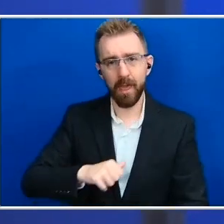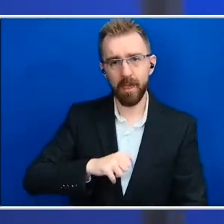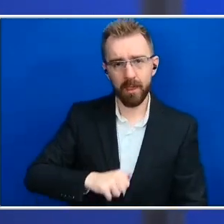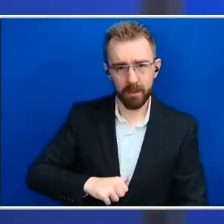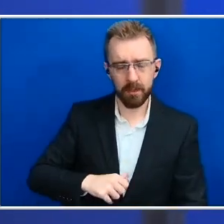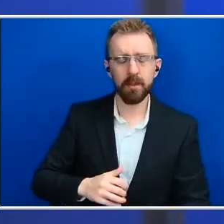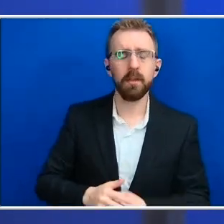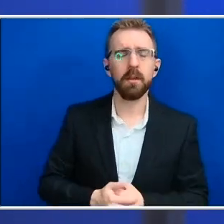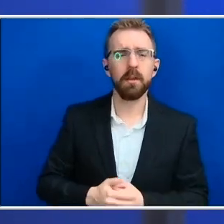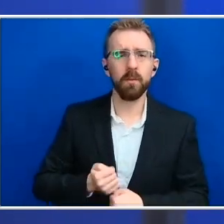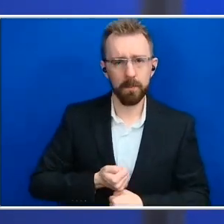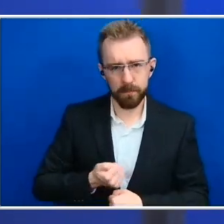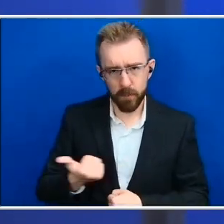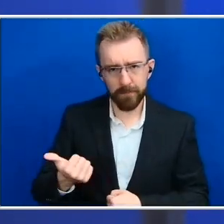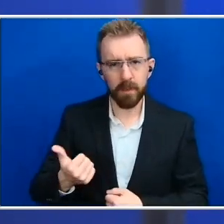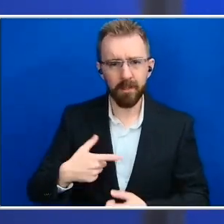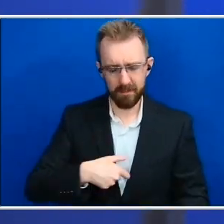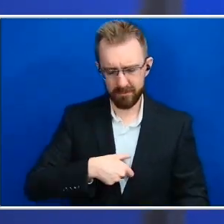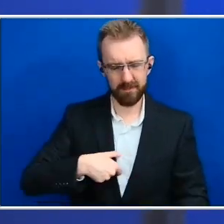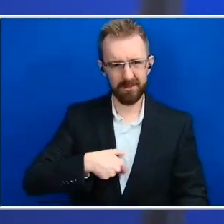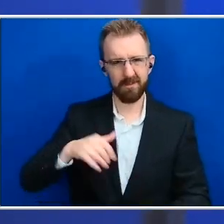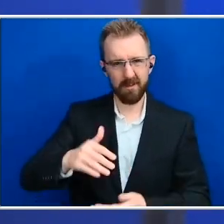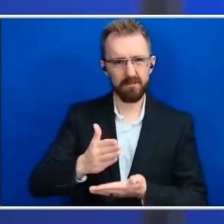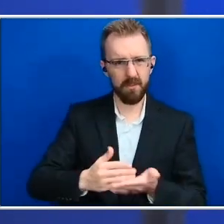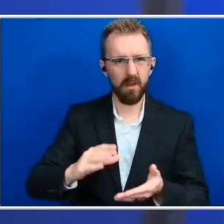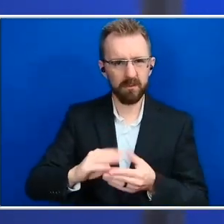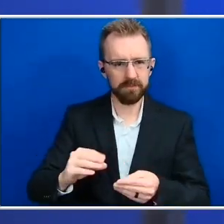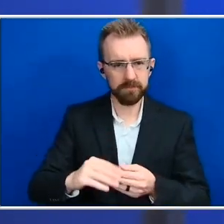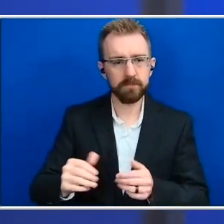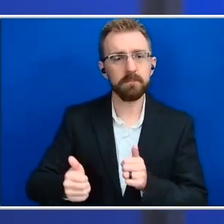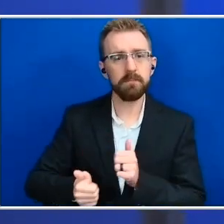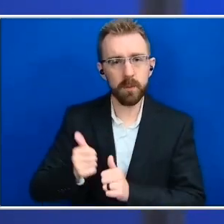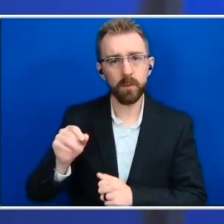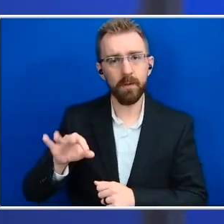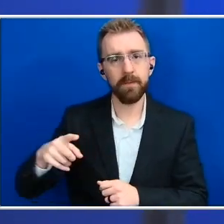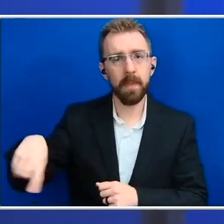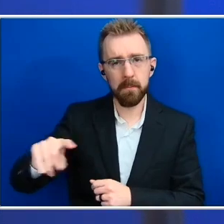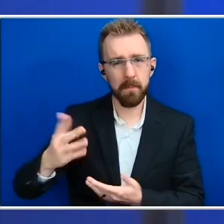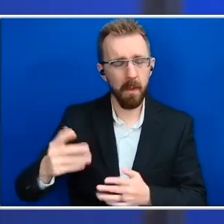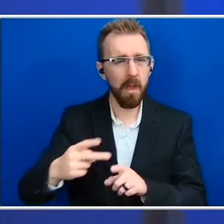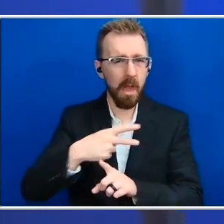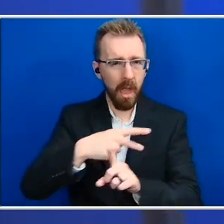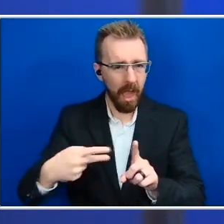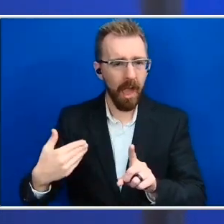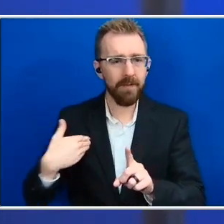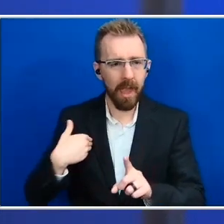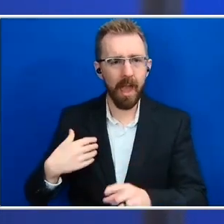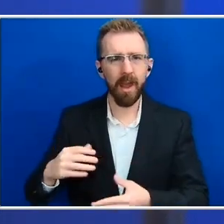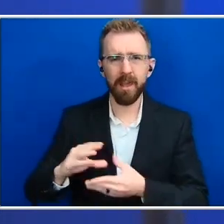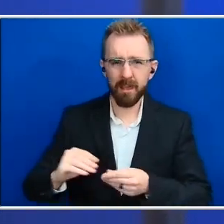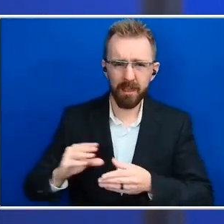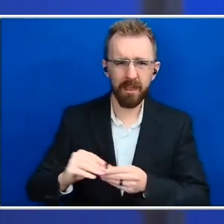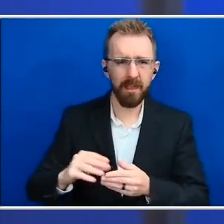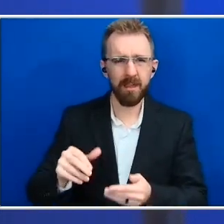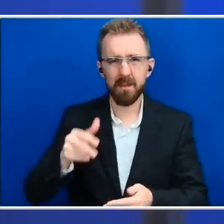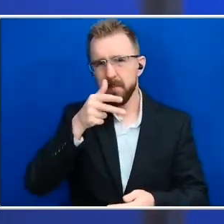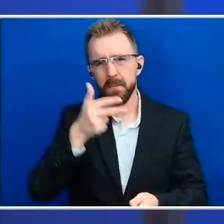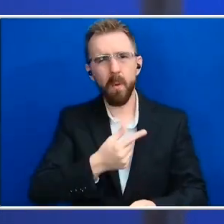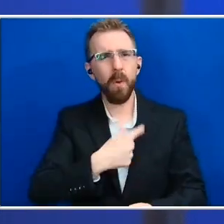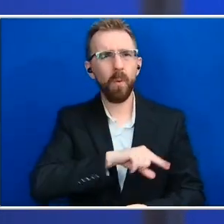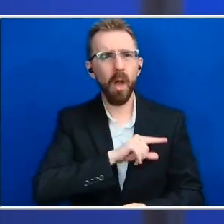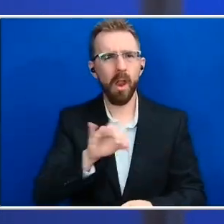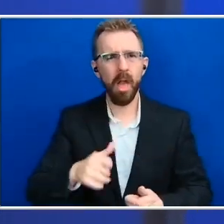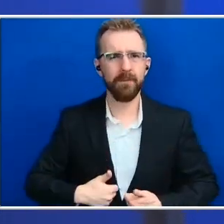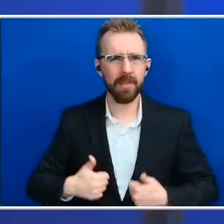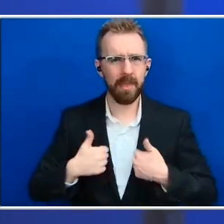of the esophagus. And the majority of them, about half of them, had complained of poor quality of life. And that came down to